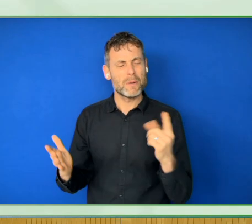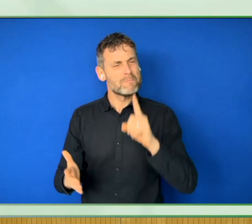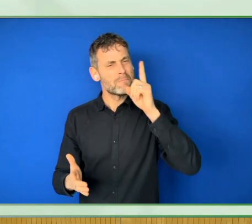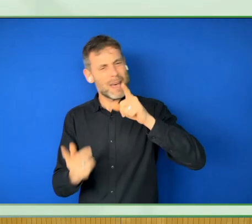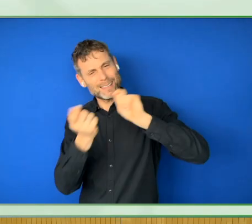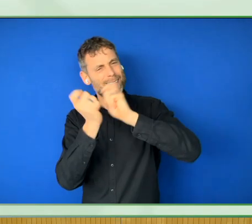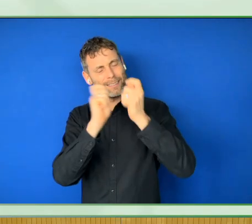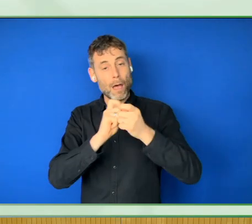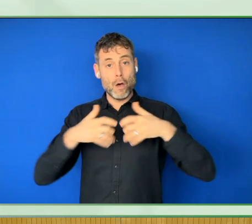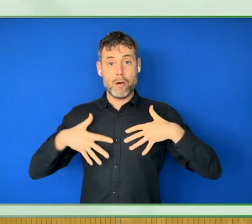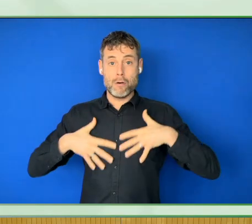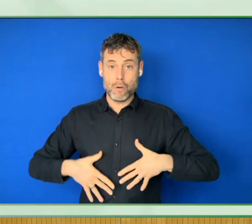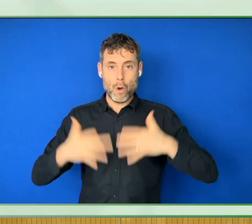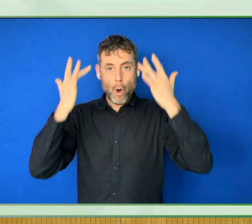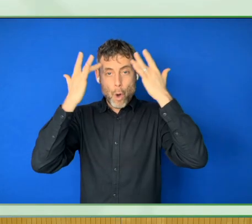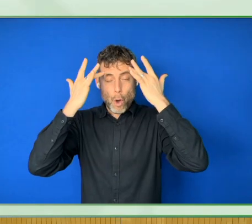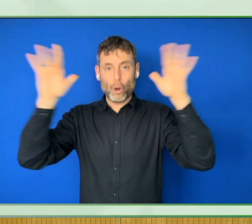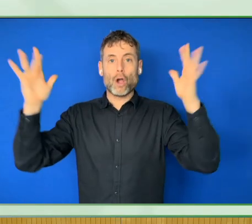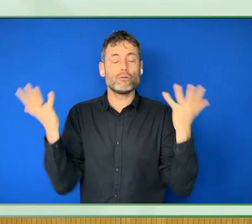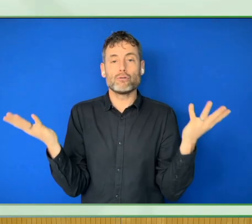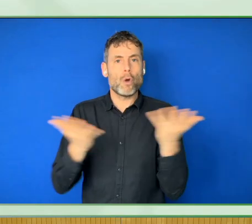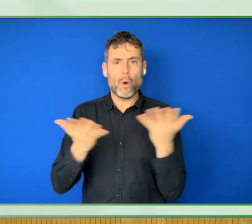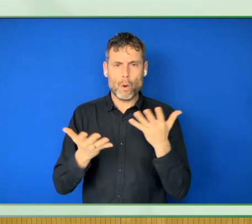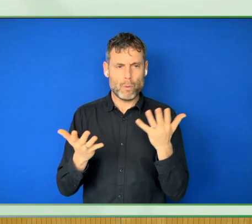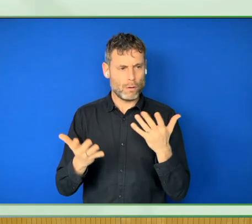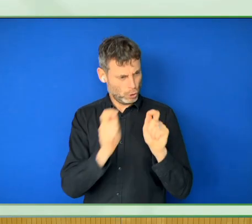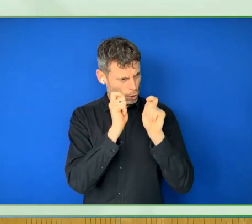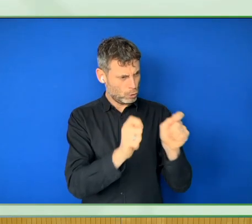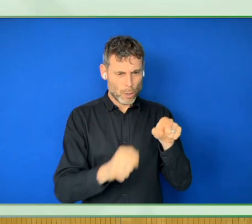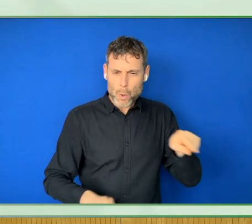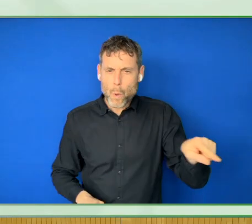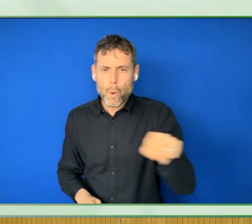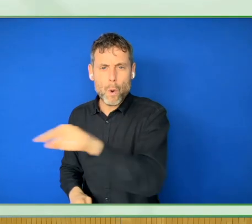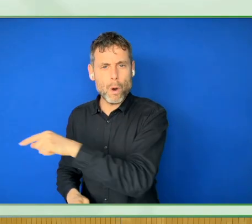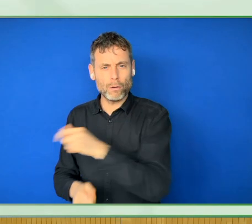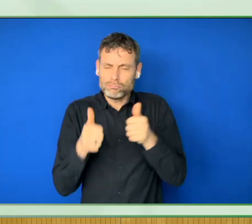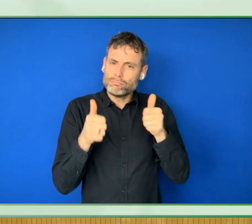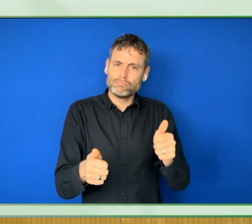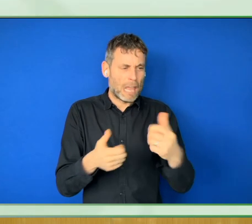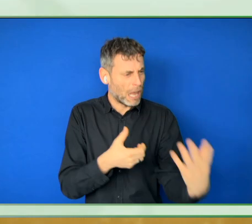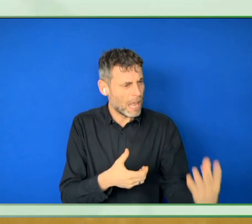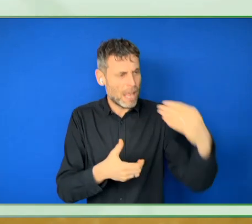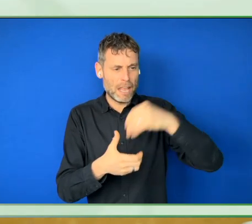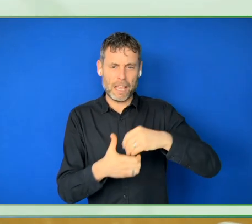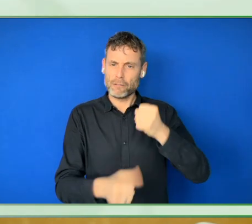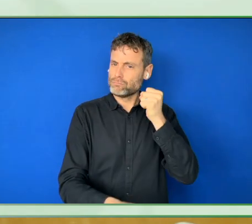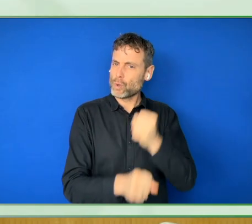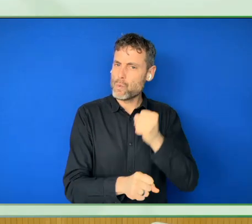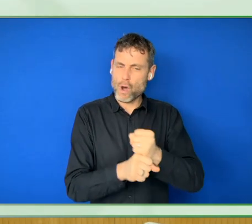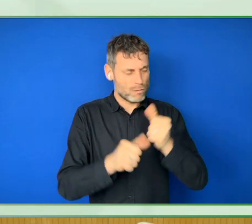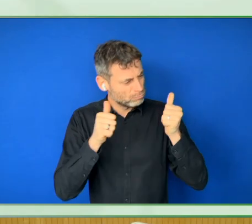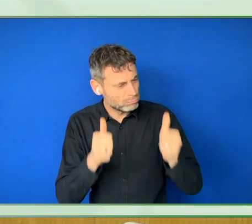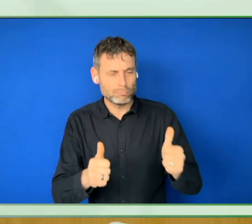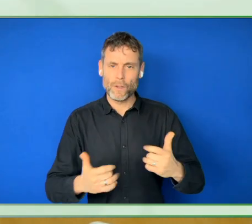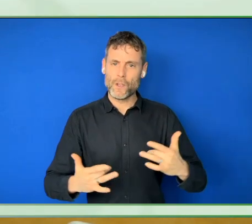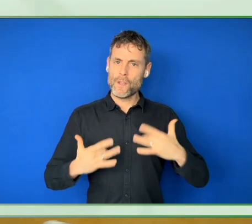and valued. But unless there's some sense in the system that in order to treat all our employees properly, we have to give them